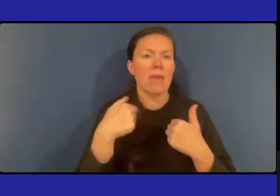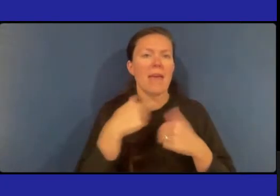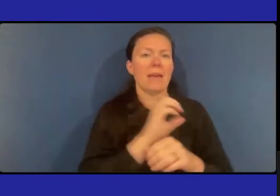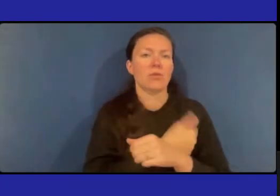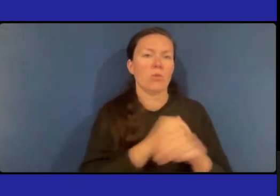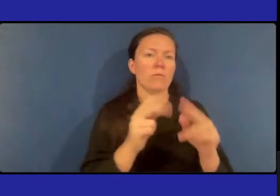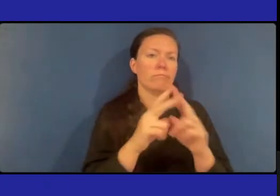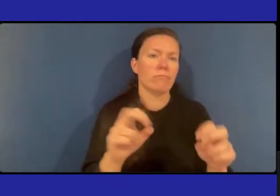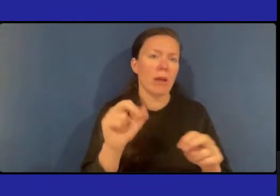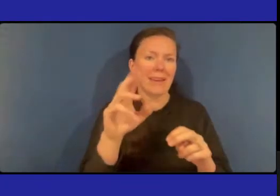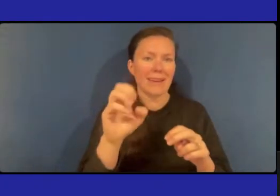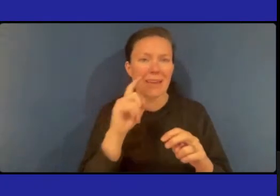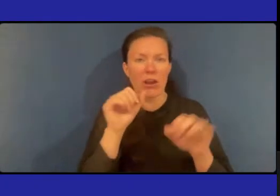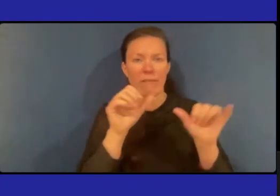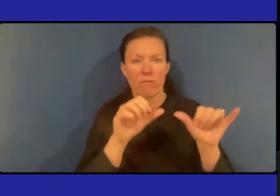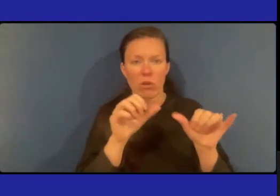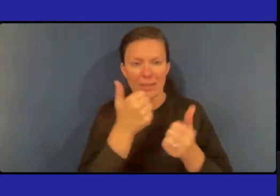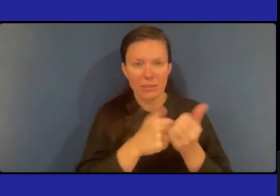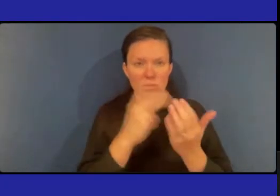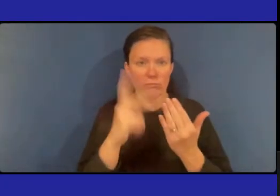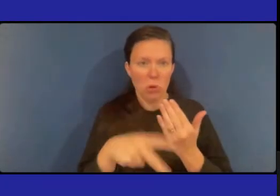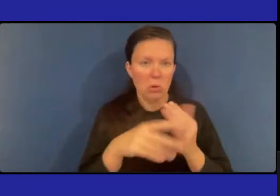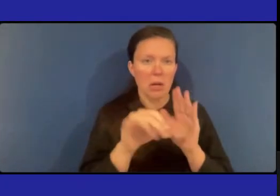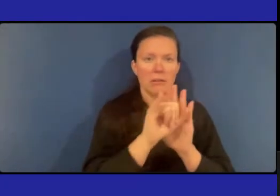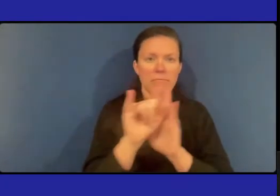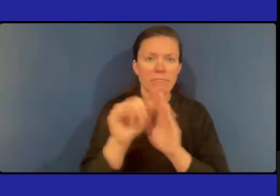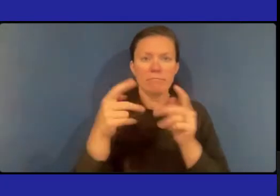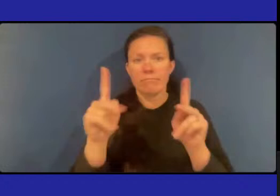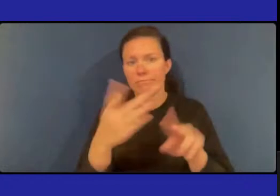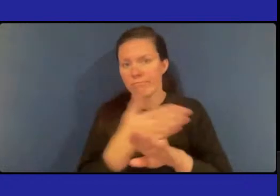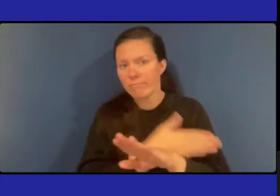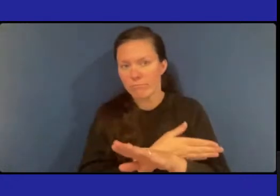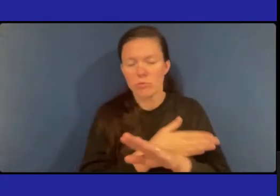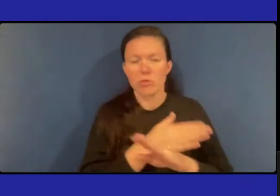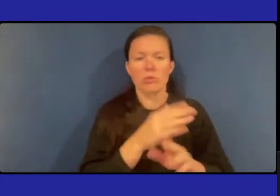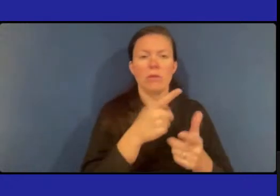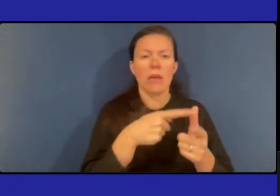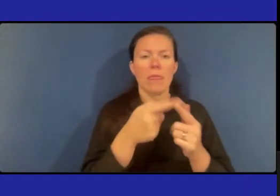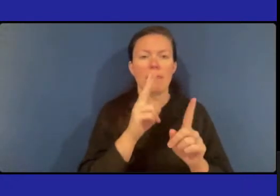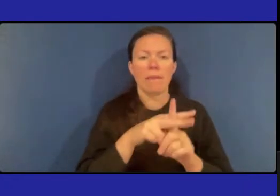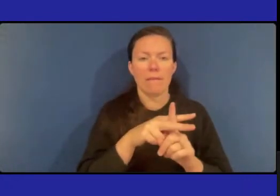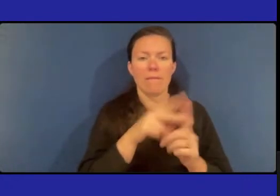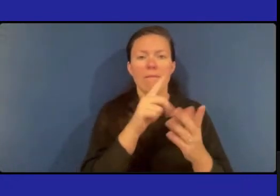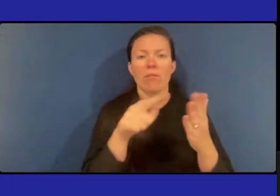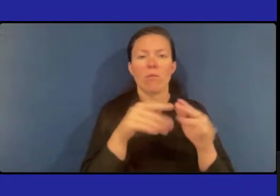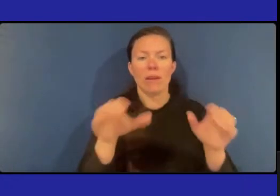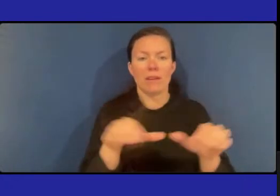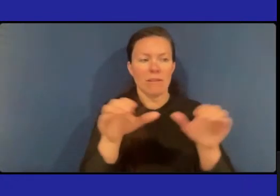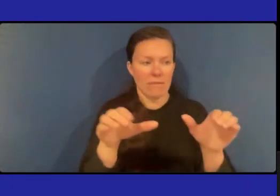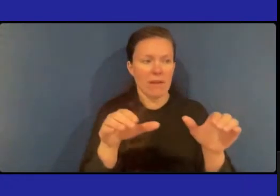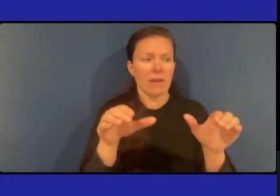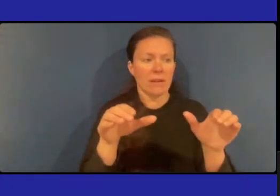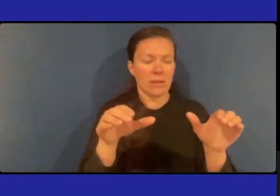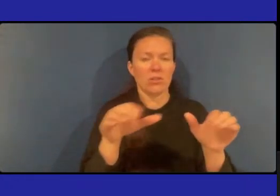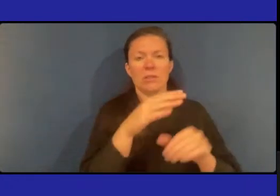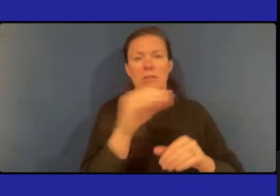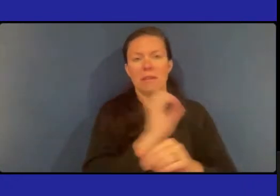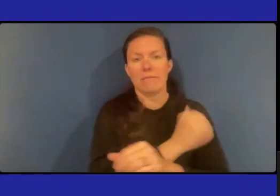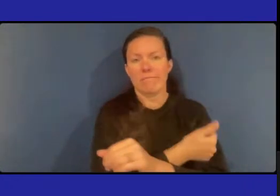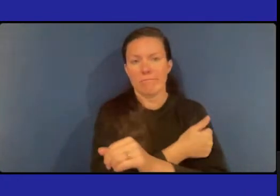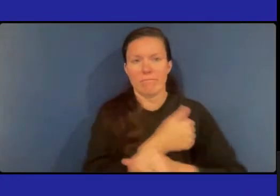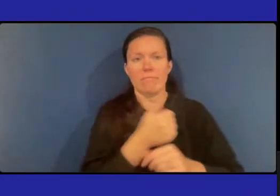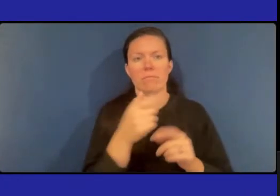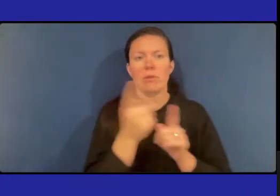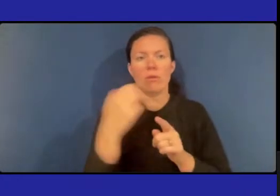across disciplines, identify opportunities for improvement, and implement corrective actions, and authorizing the appropriate officers